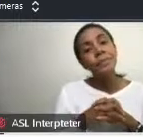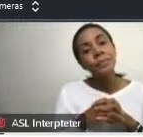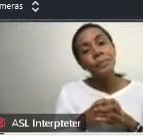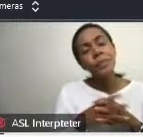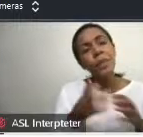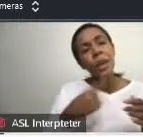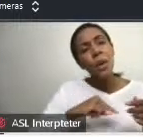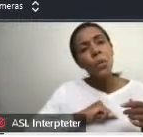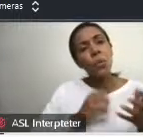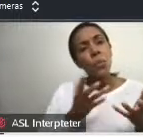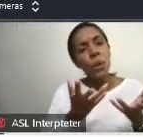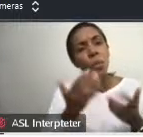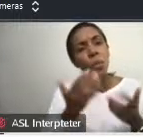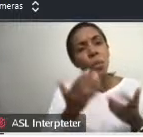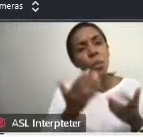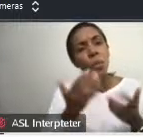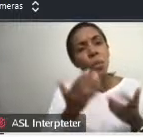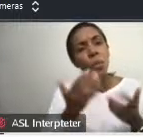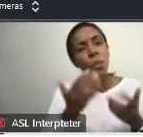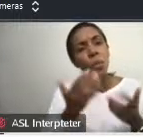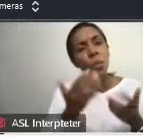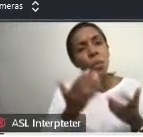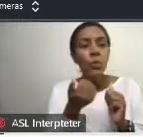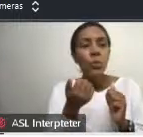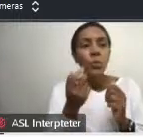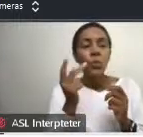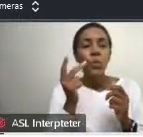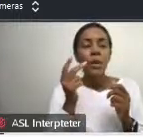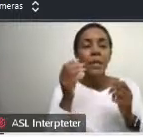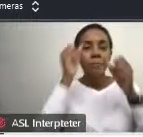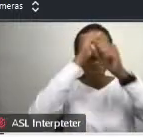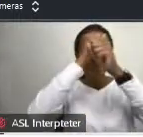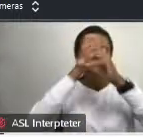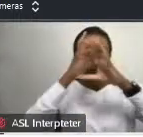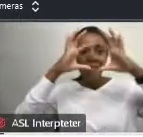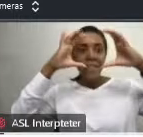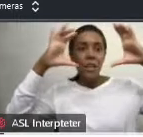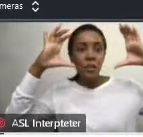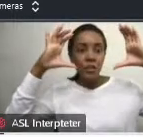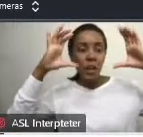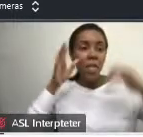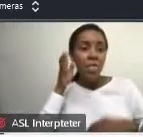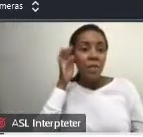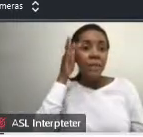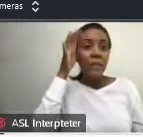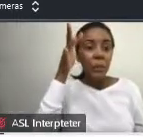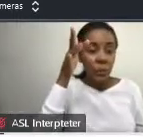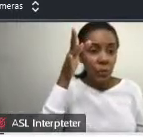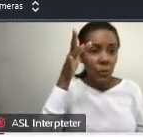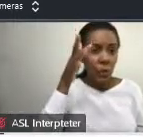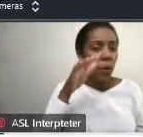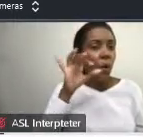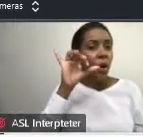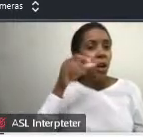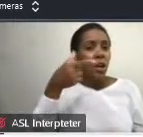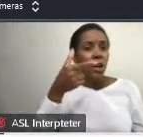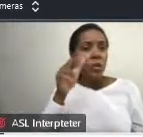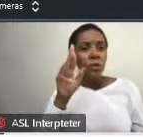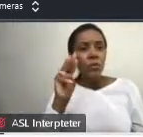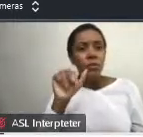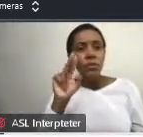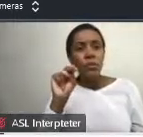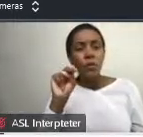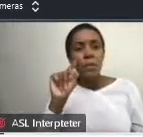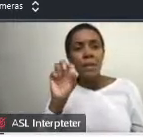want to know, how are we envisioning it for the future? How, you know, what is Germantown Parkway going to look